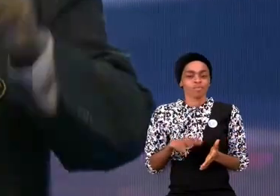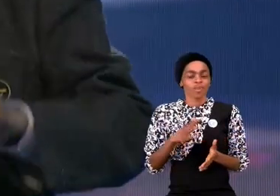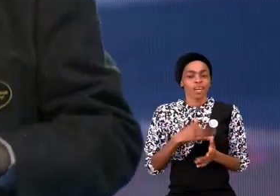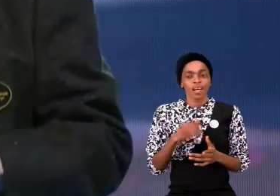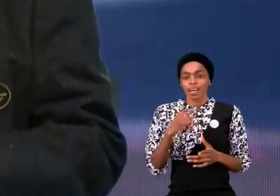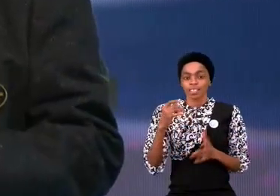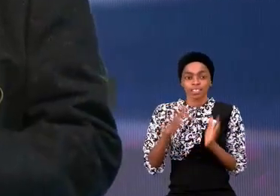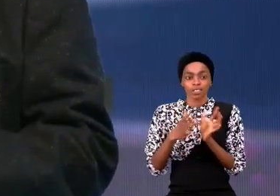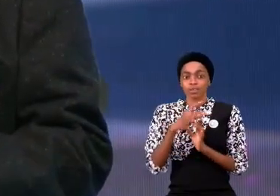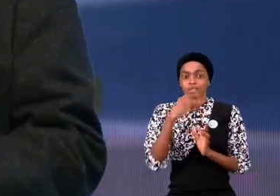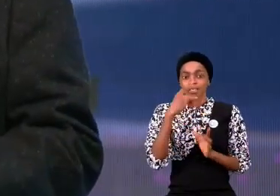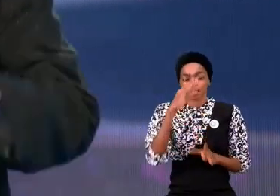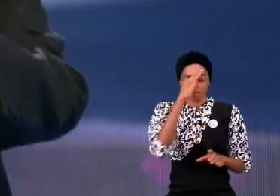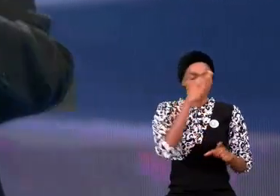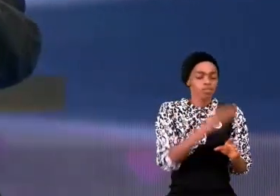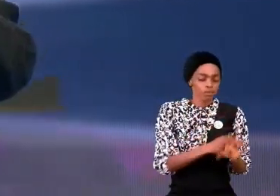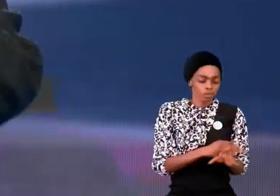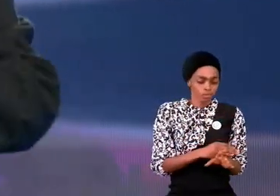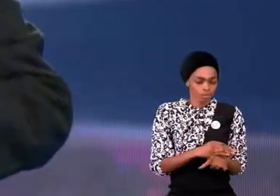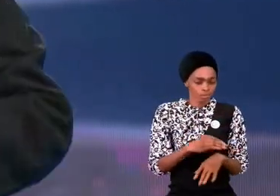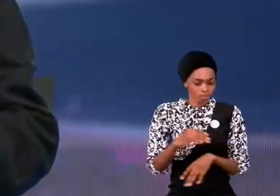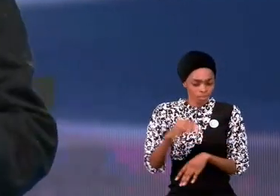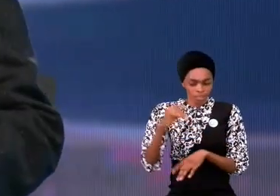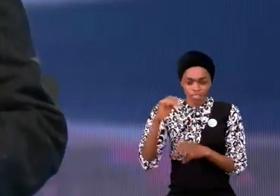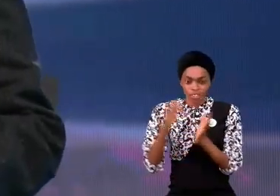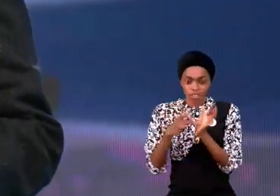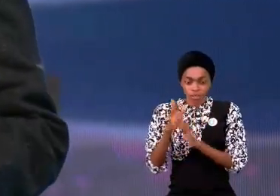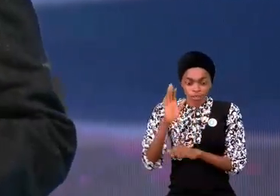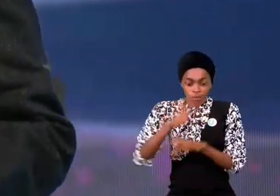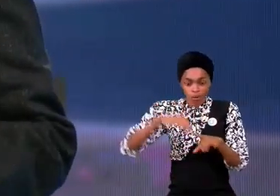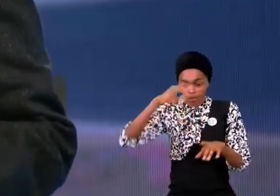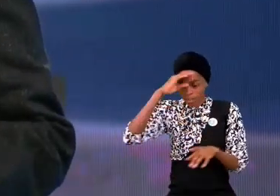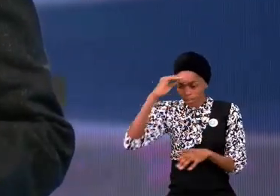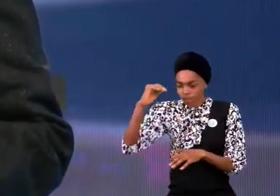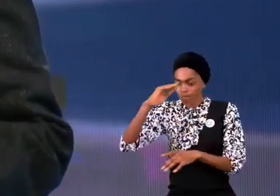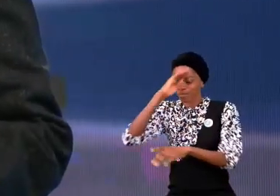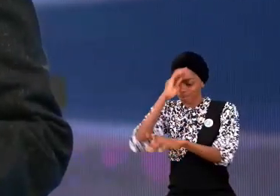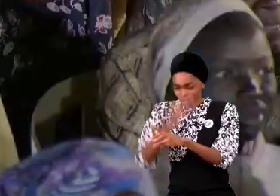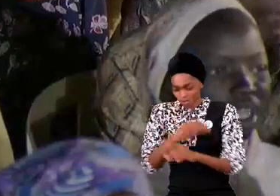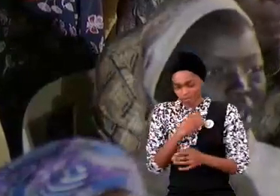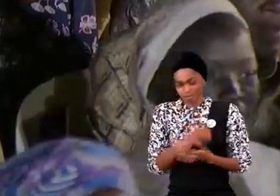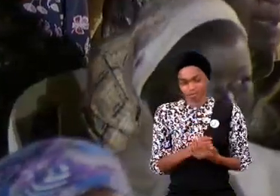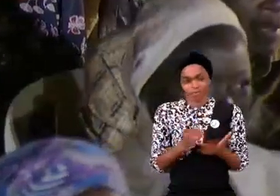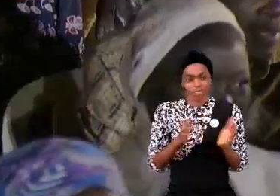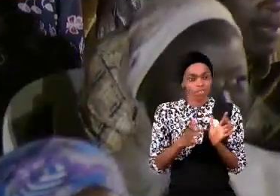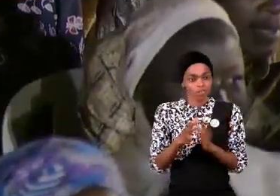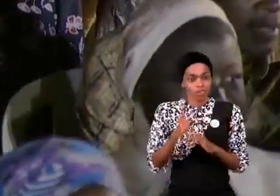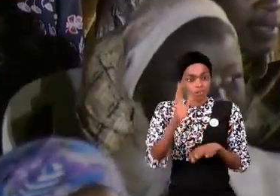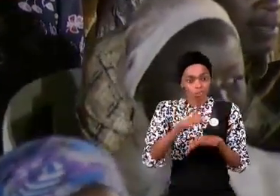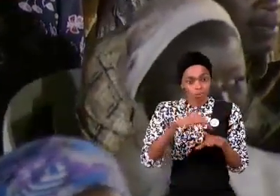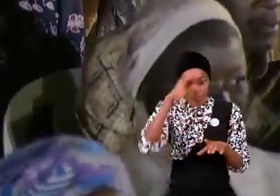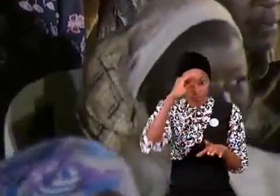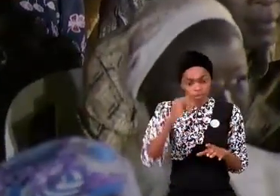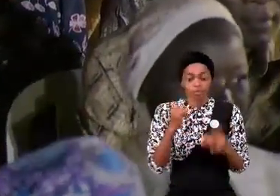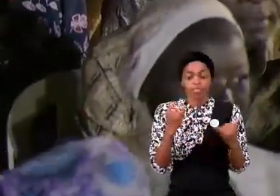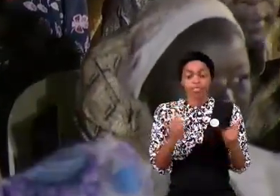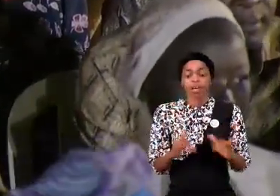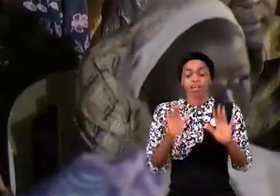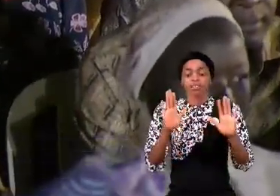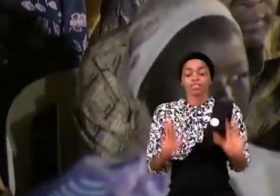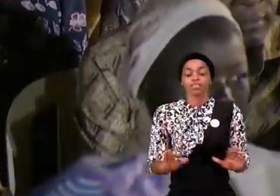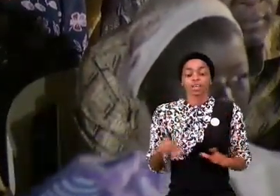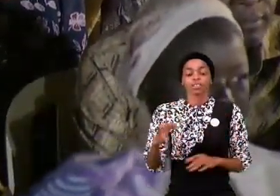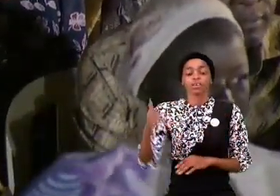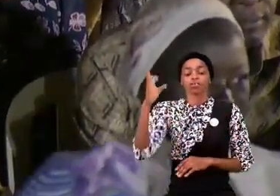a child of God. Now you become a daughter of God. Dignified daughter,